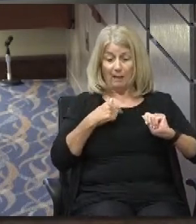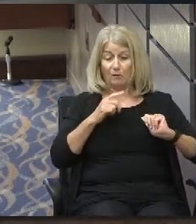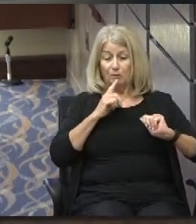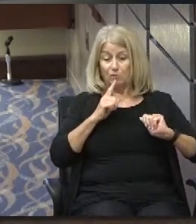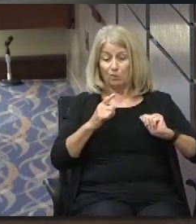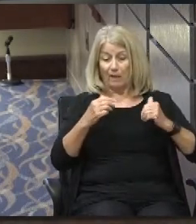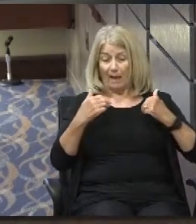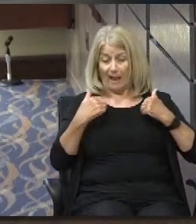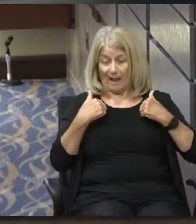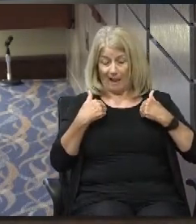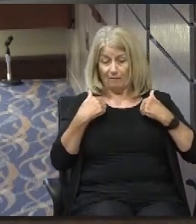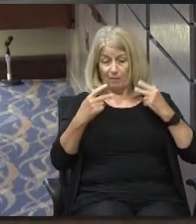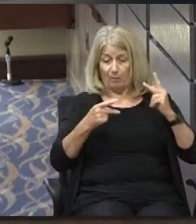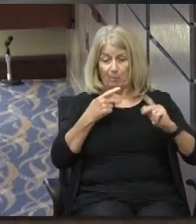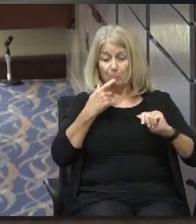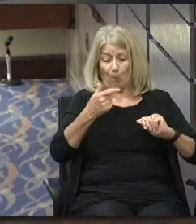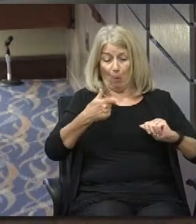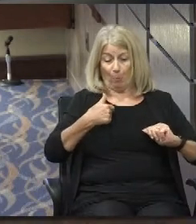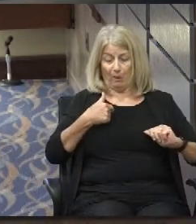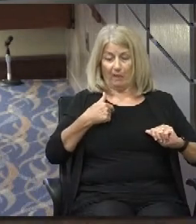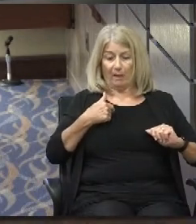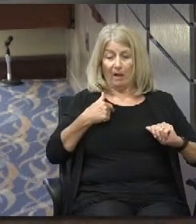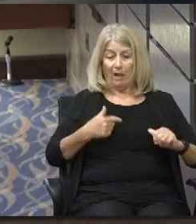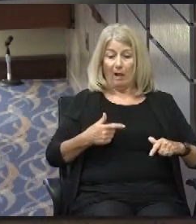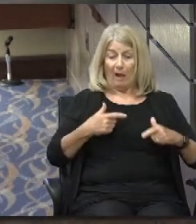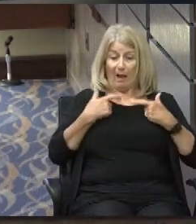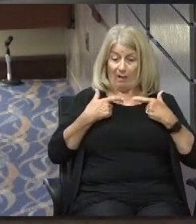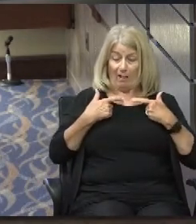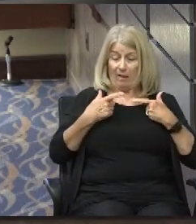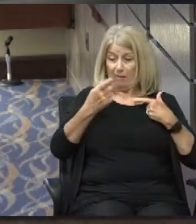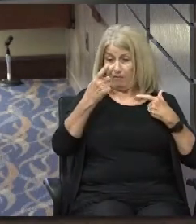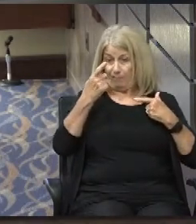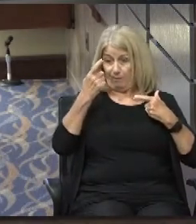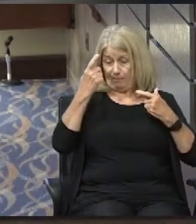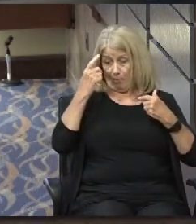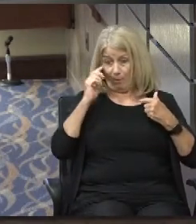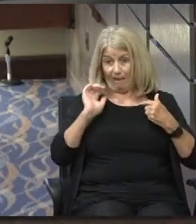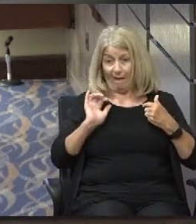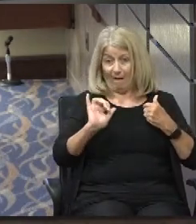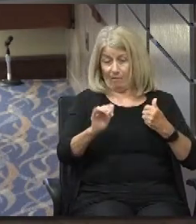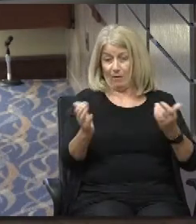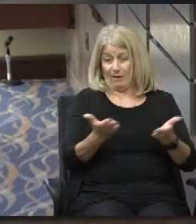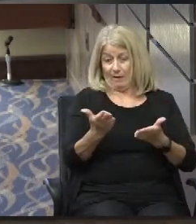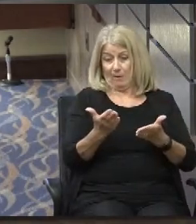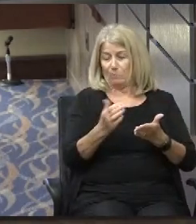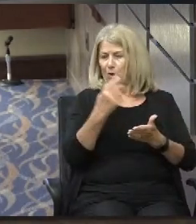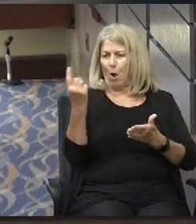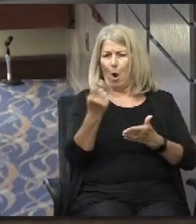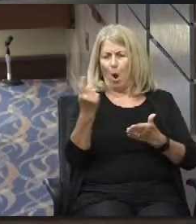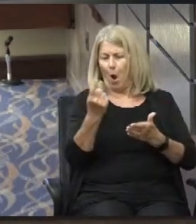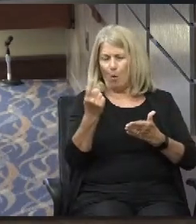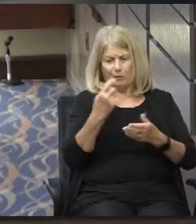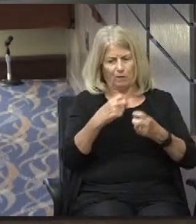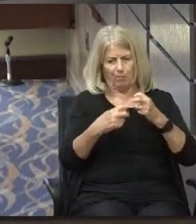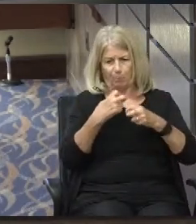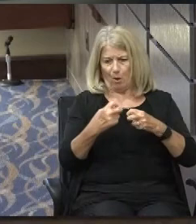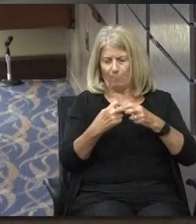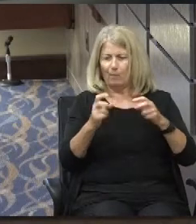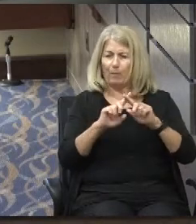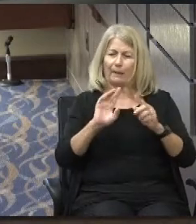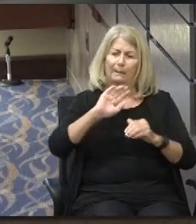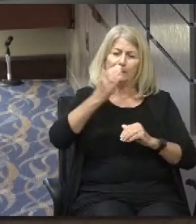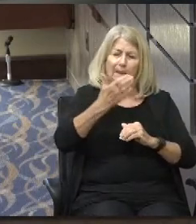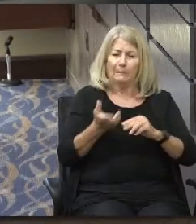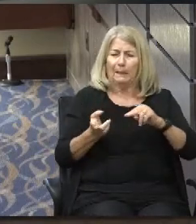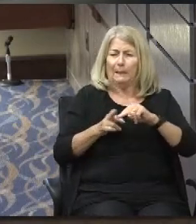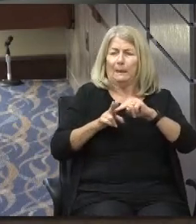recently, saying, I've lived in the Corps forever. This has always been an issue. We know that living here, but it really seems to be increasing